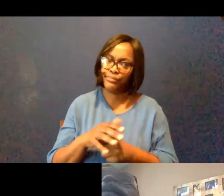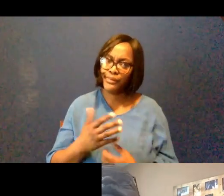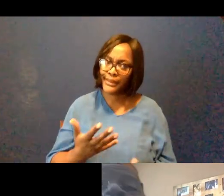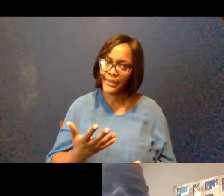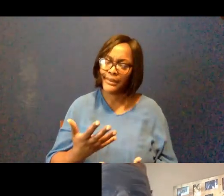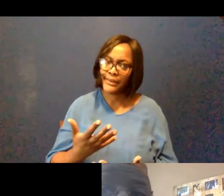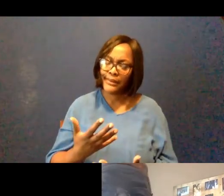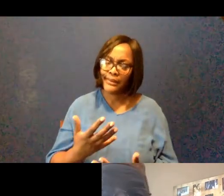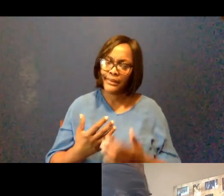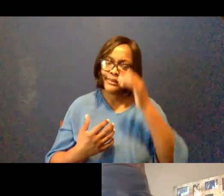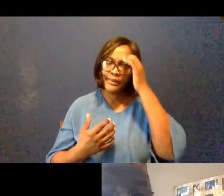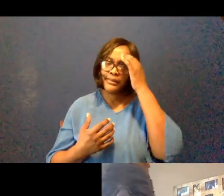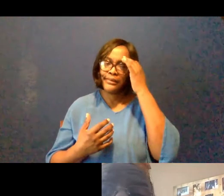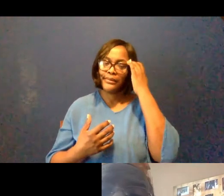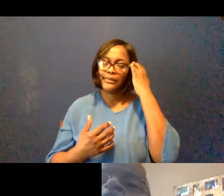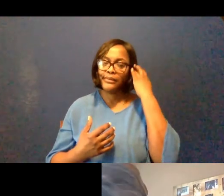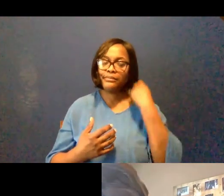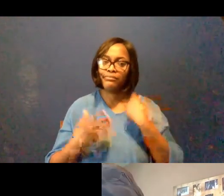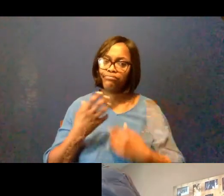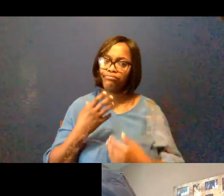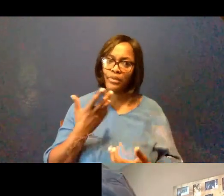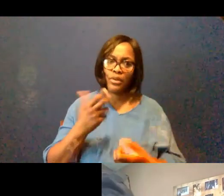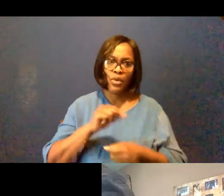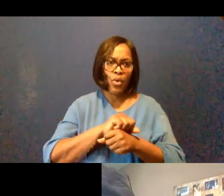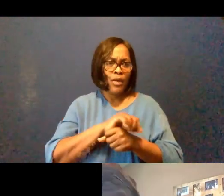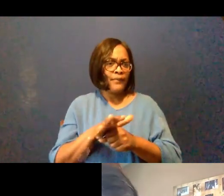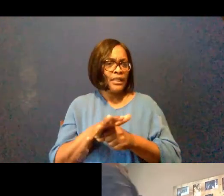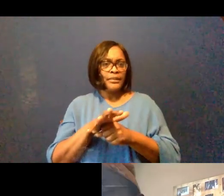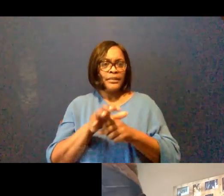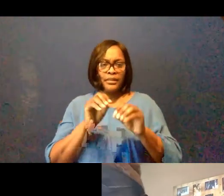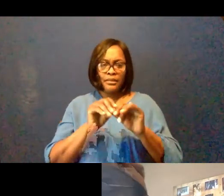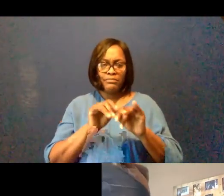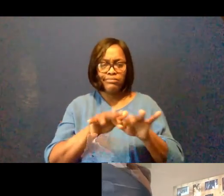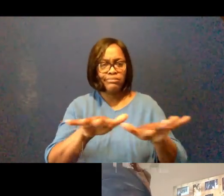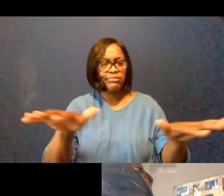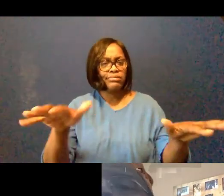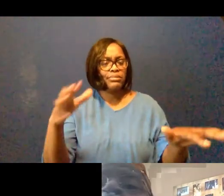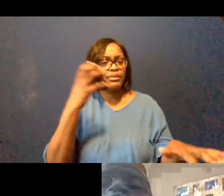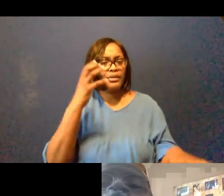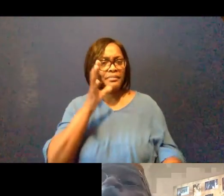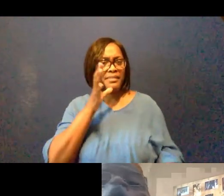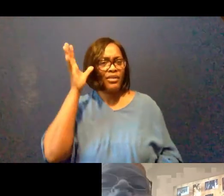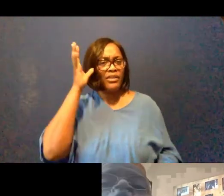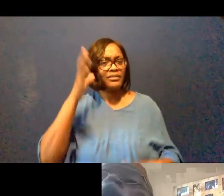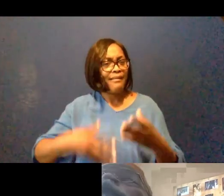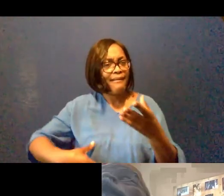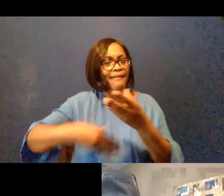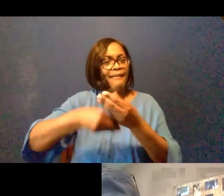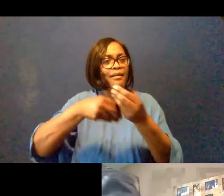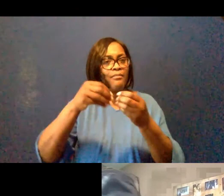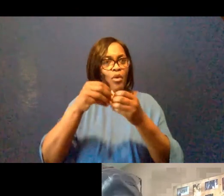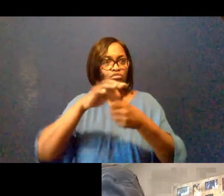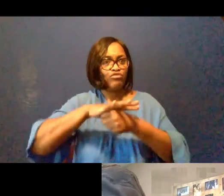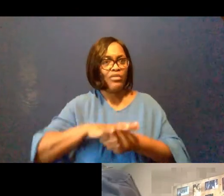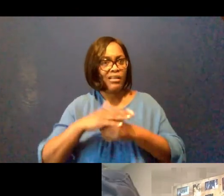Eastern Standard Time, we will be hosting a